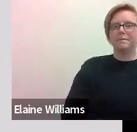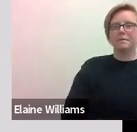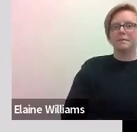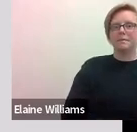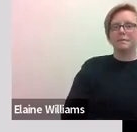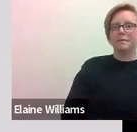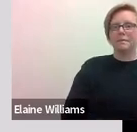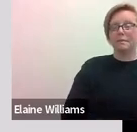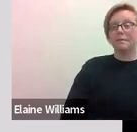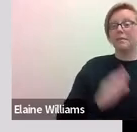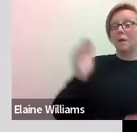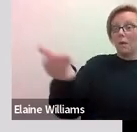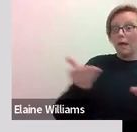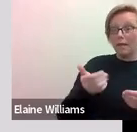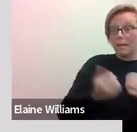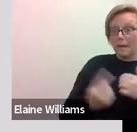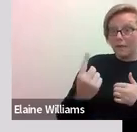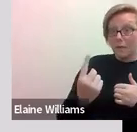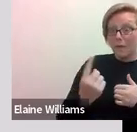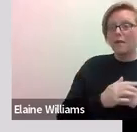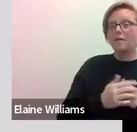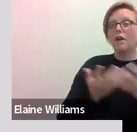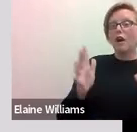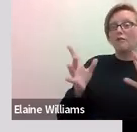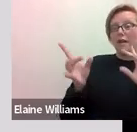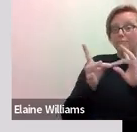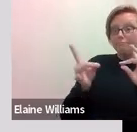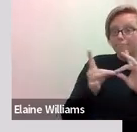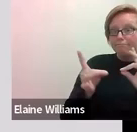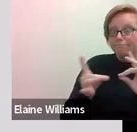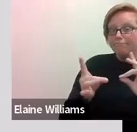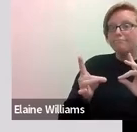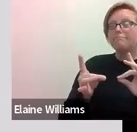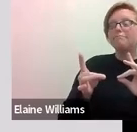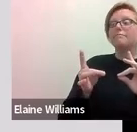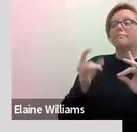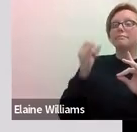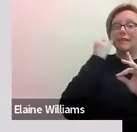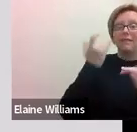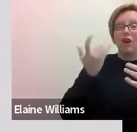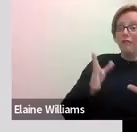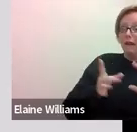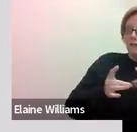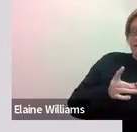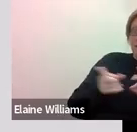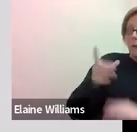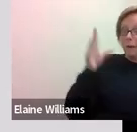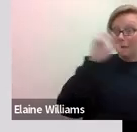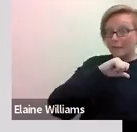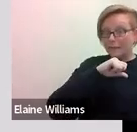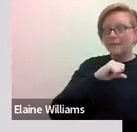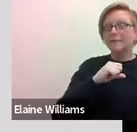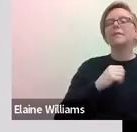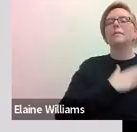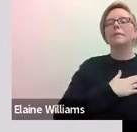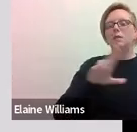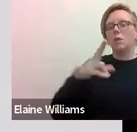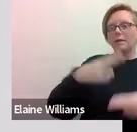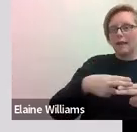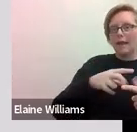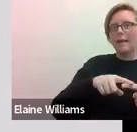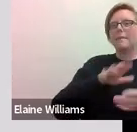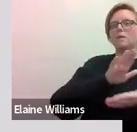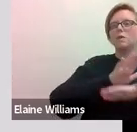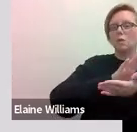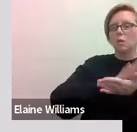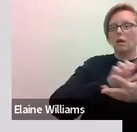So welcome everybody. I think I've said this already, but if not, if you jumped in after I've said it, please do name school, your district,